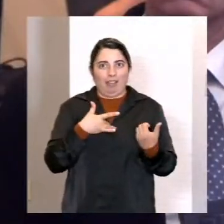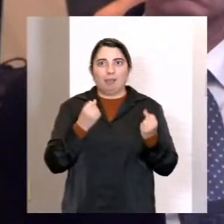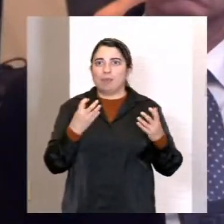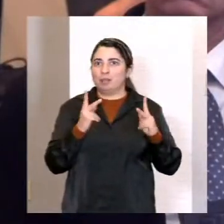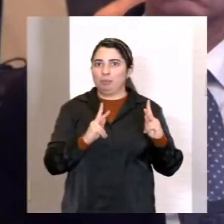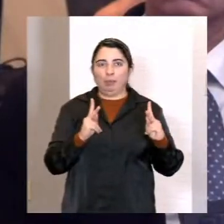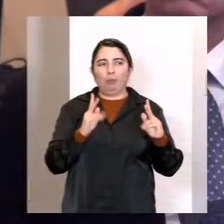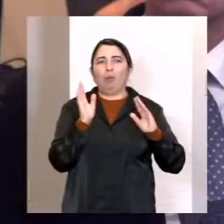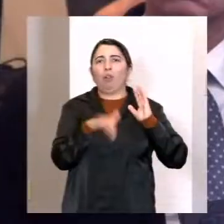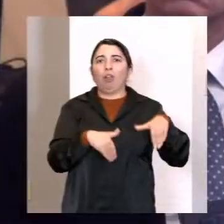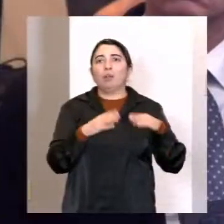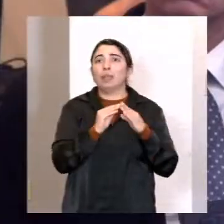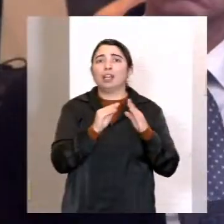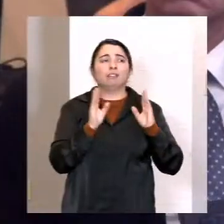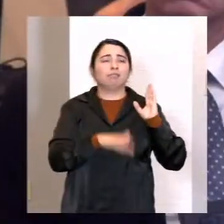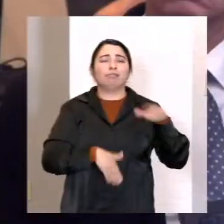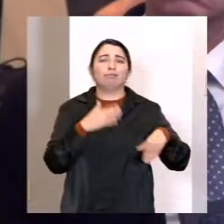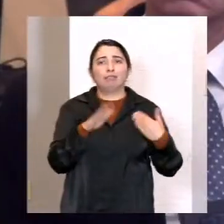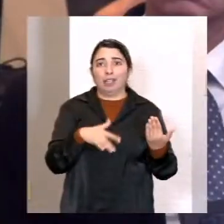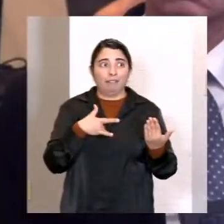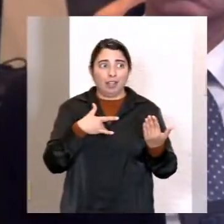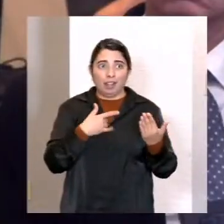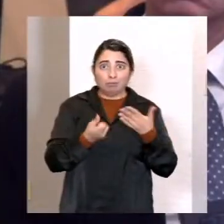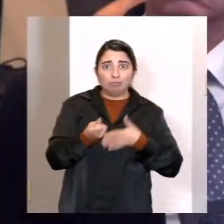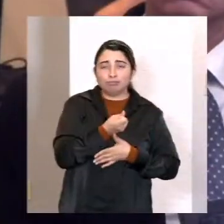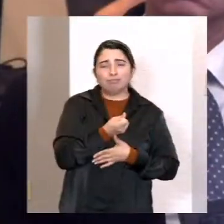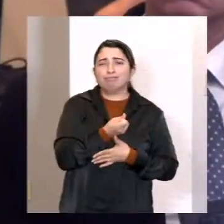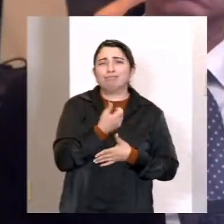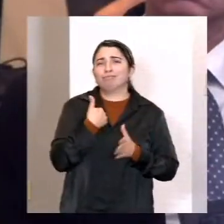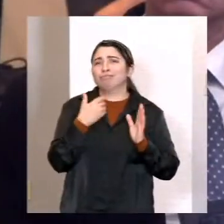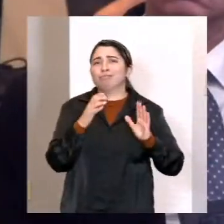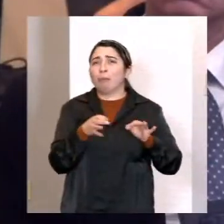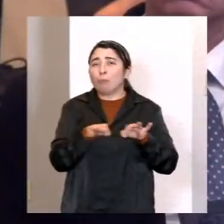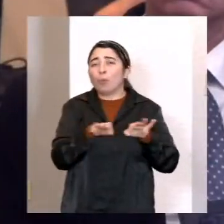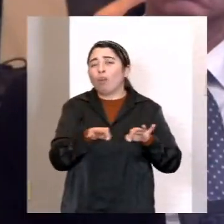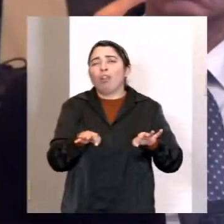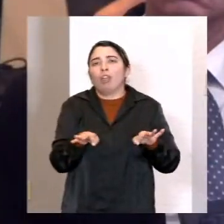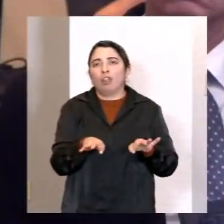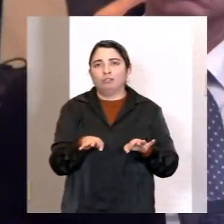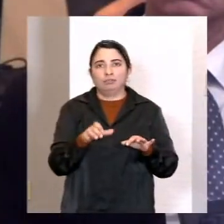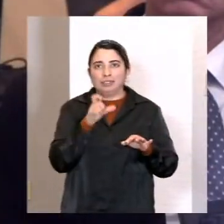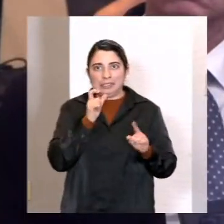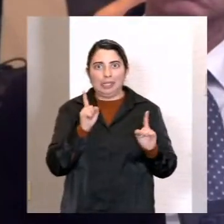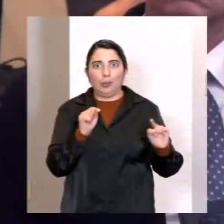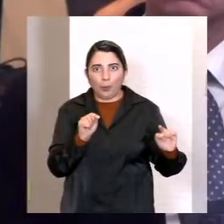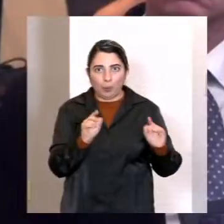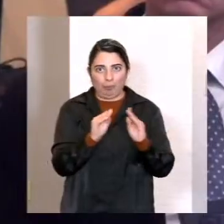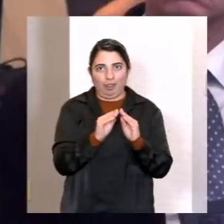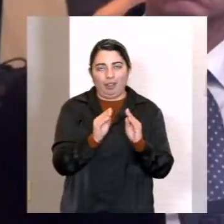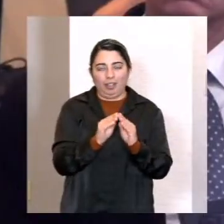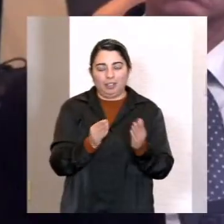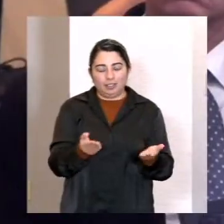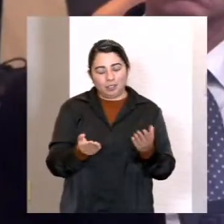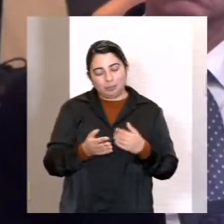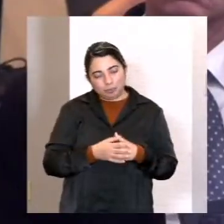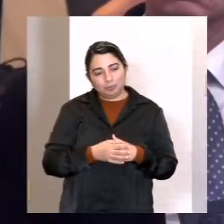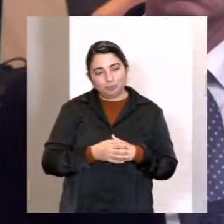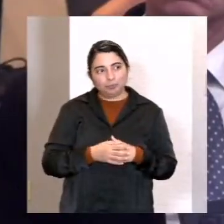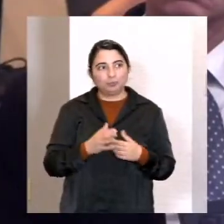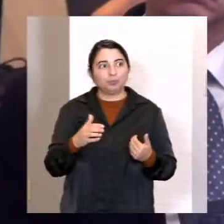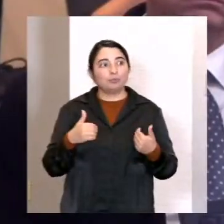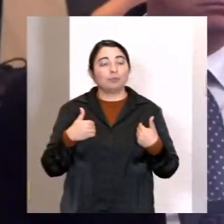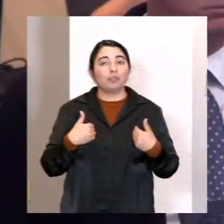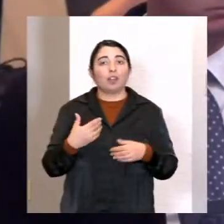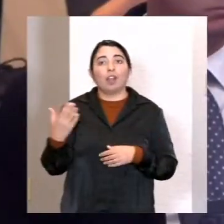been all that high a priority to some people, you know. So I was on the West of